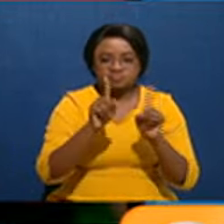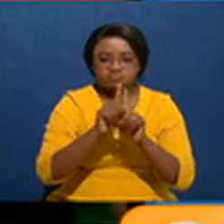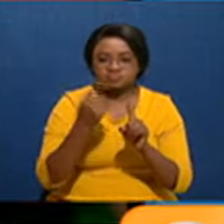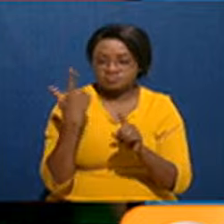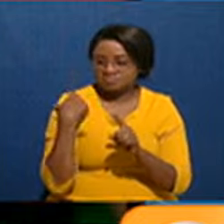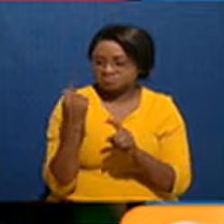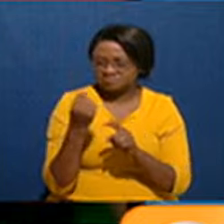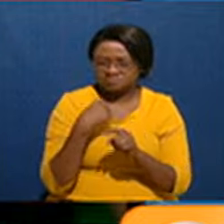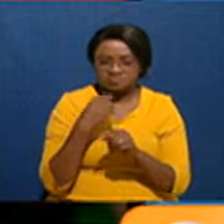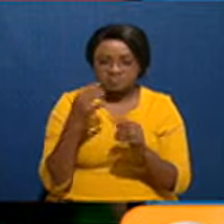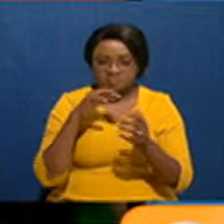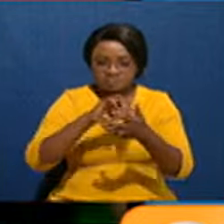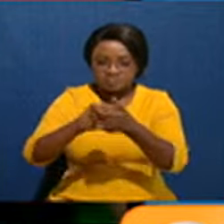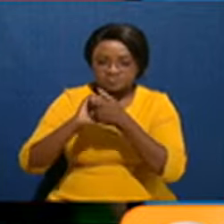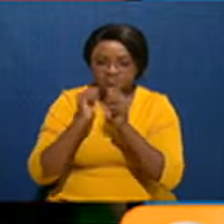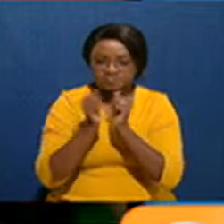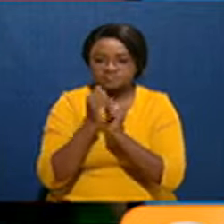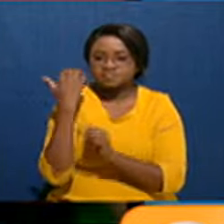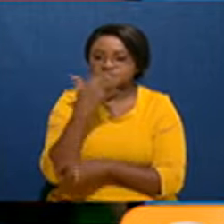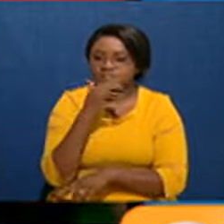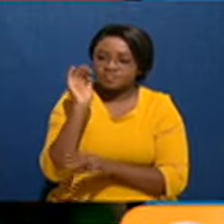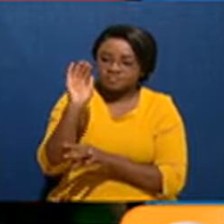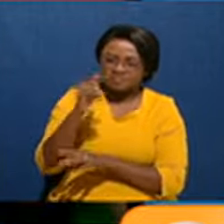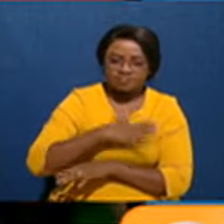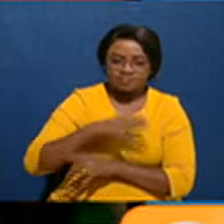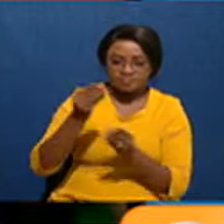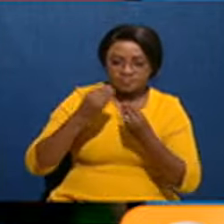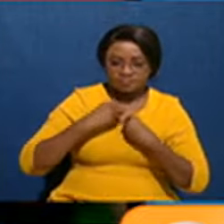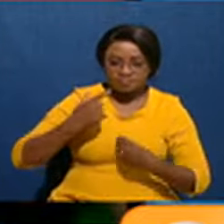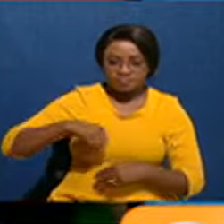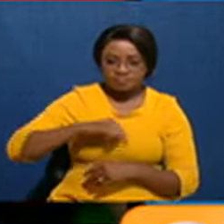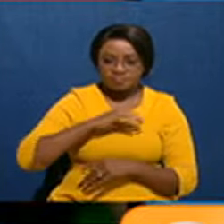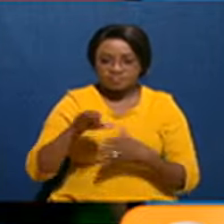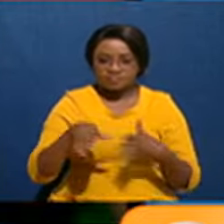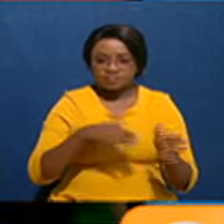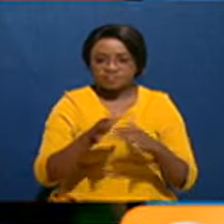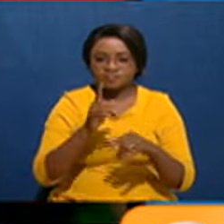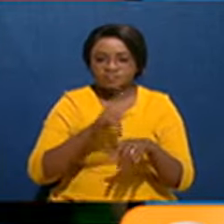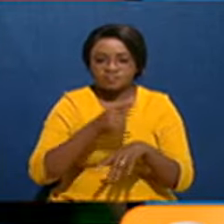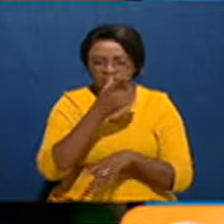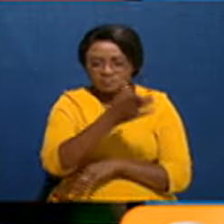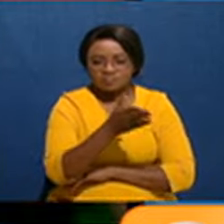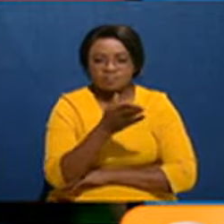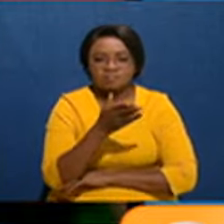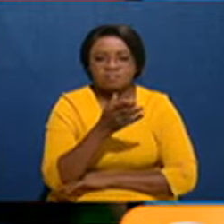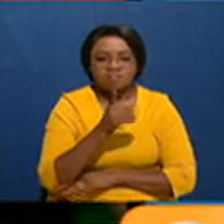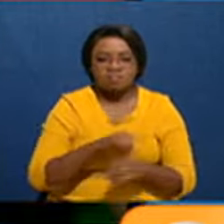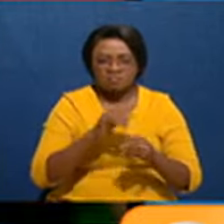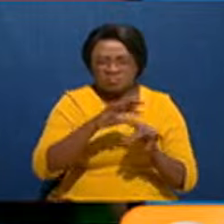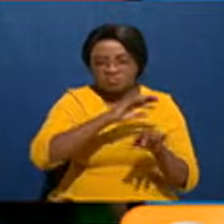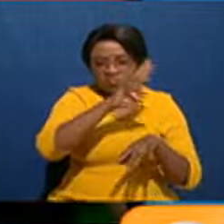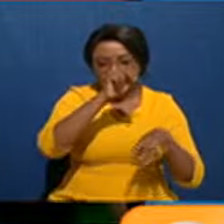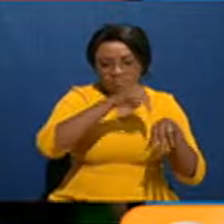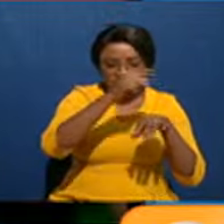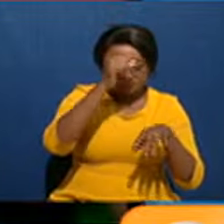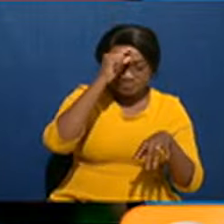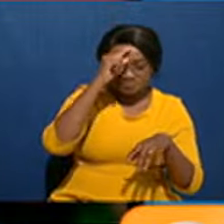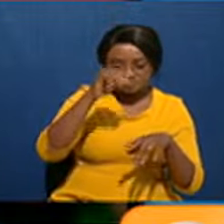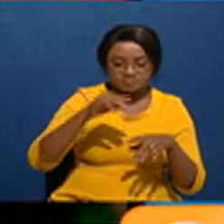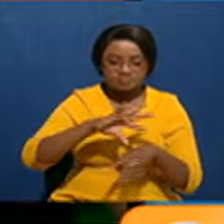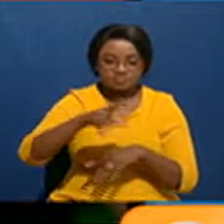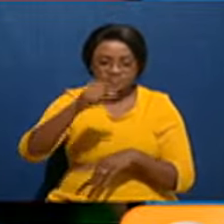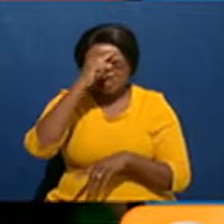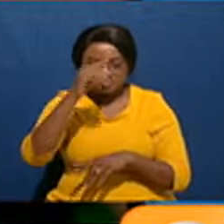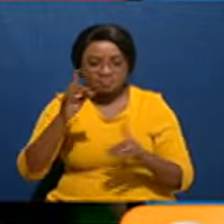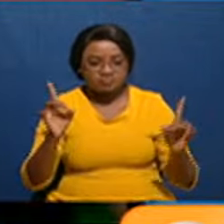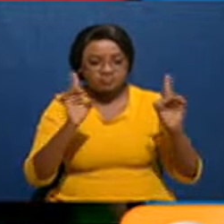Rigathi Gachagua, and I asked him to give us a platform at IBEC when the national government and county government have sessions. We will